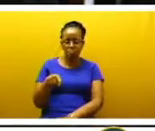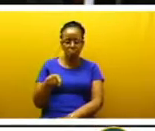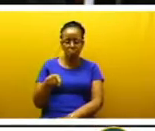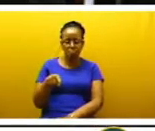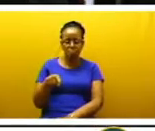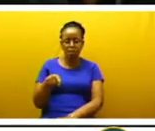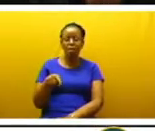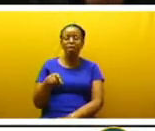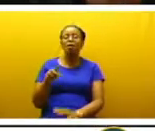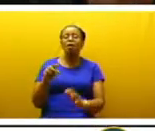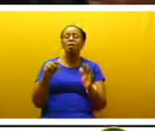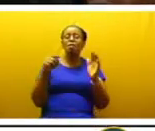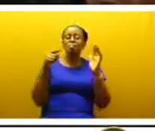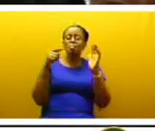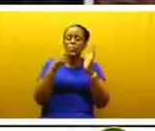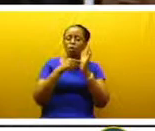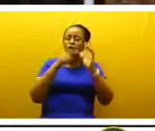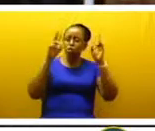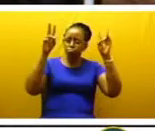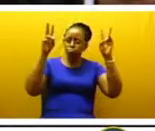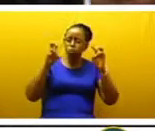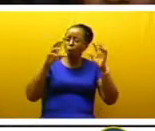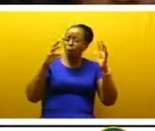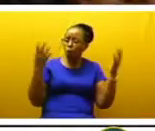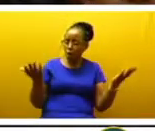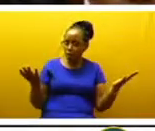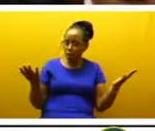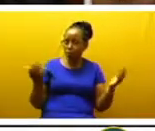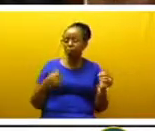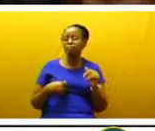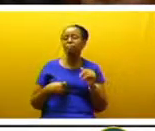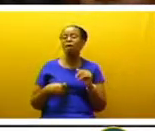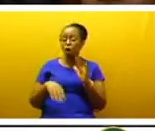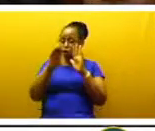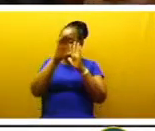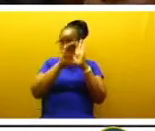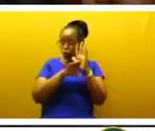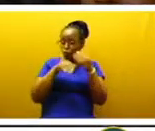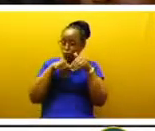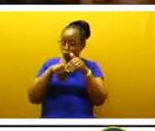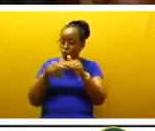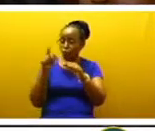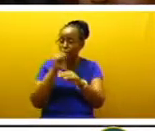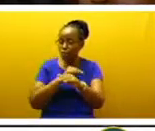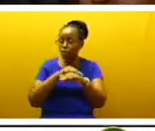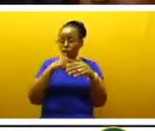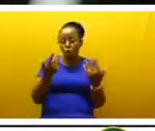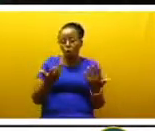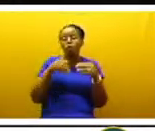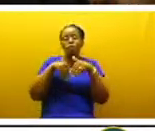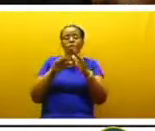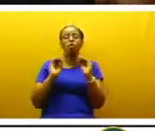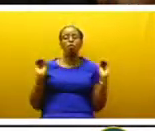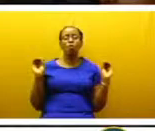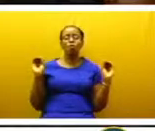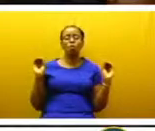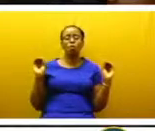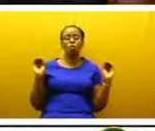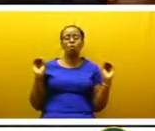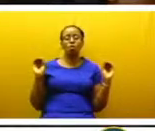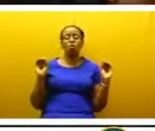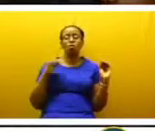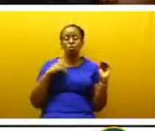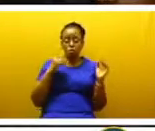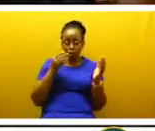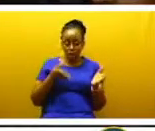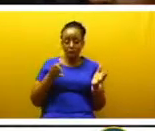is, was the Constitution being followed or not? And that is where the concentration has